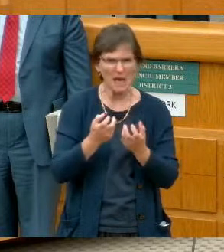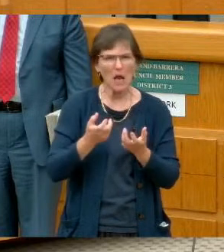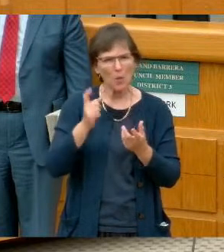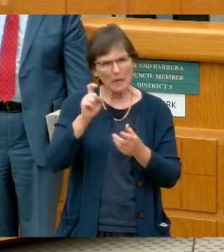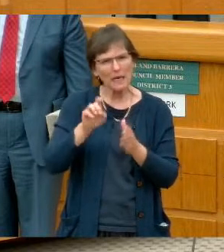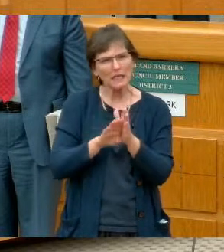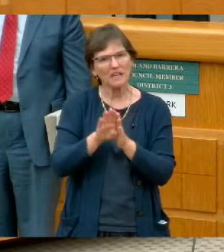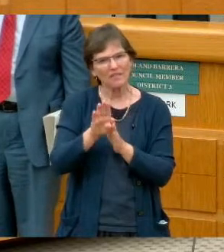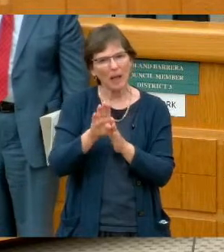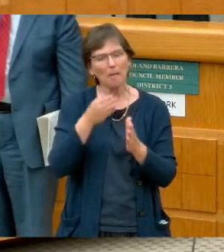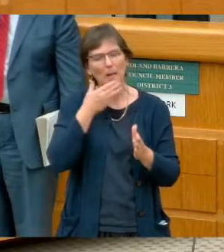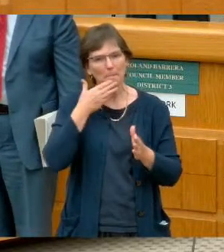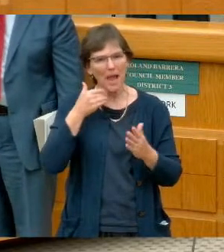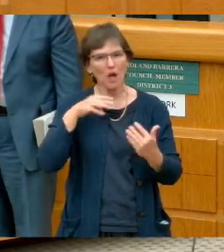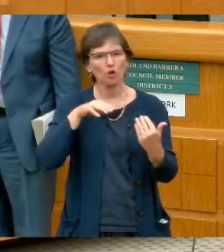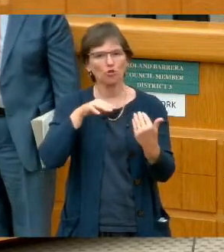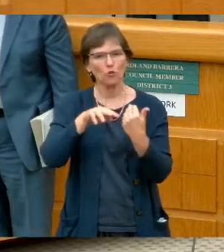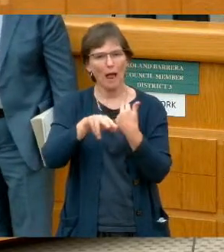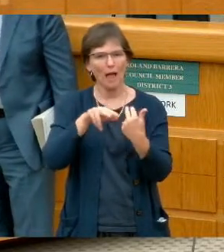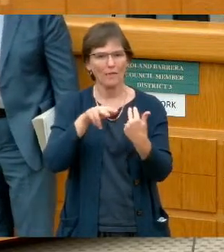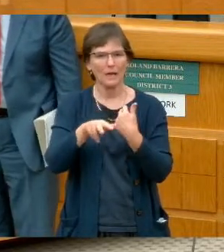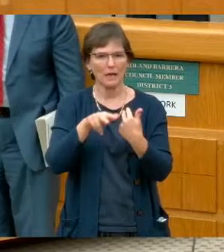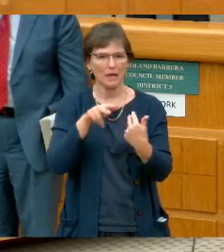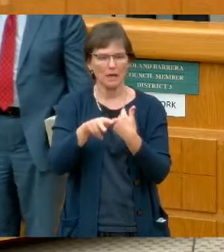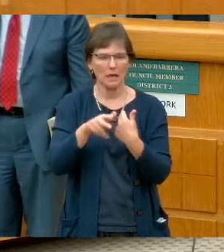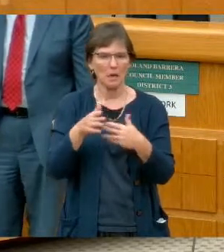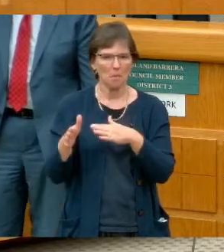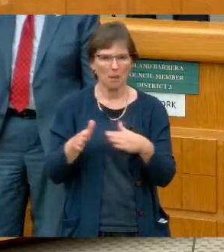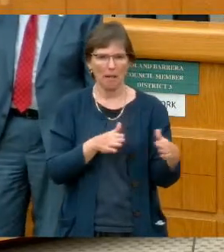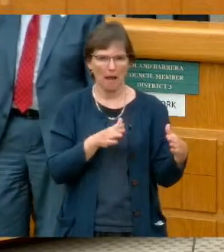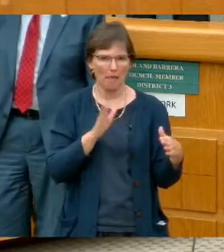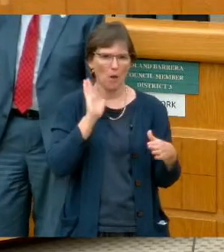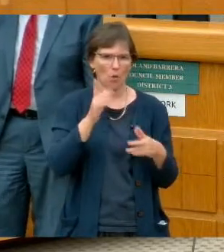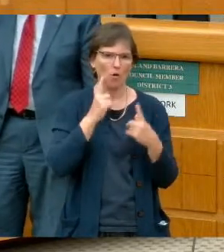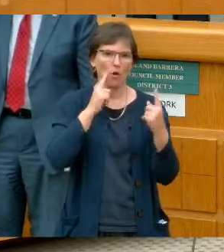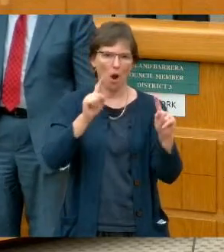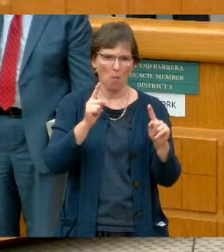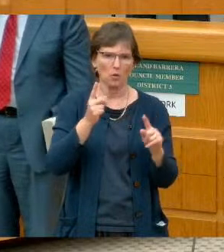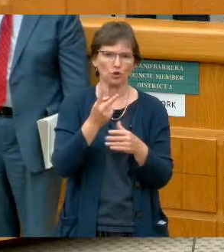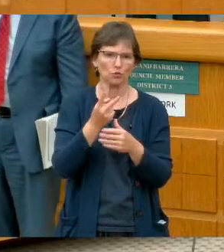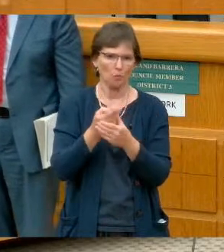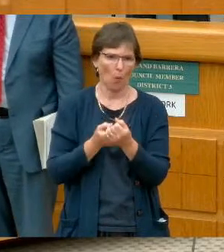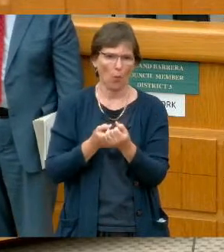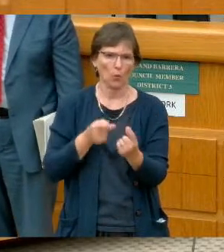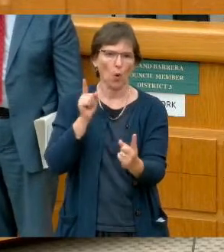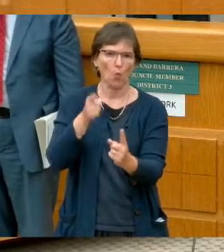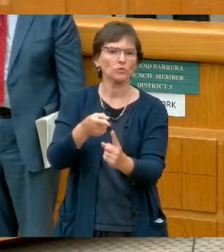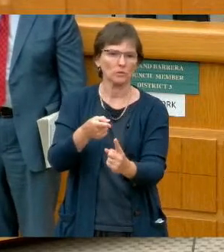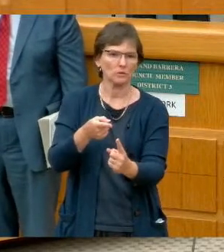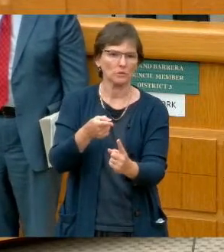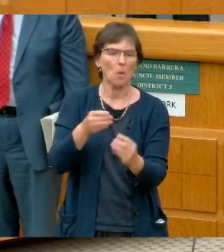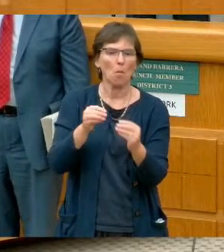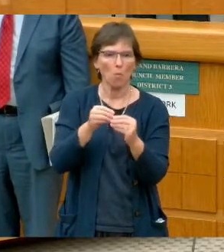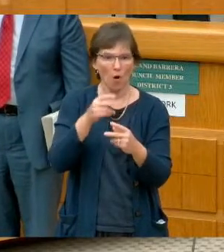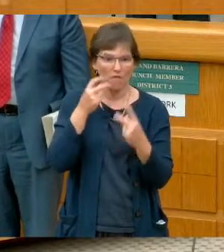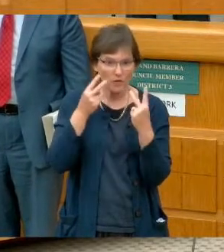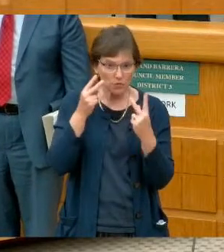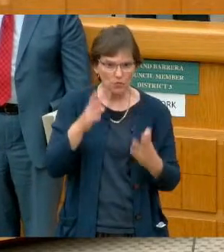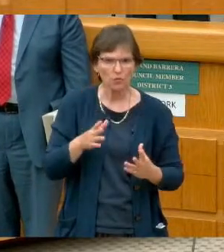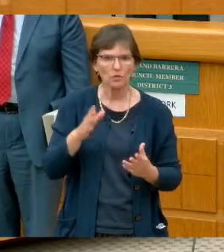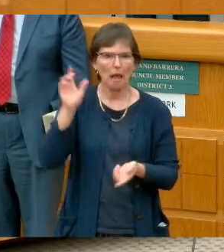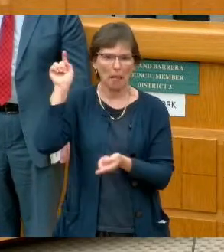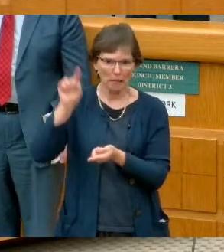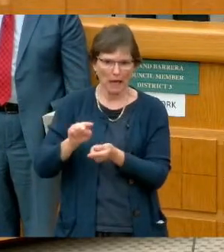said, let's develop a better traffic plan. Let's come up with a solution that achieves both our goals. And I think that